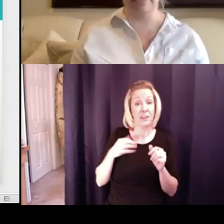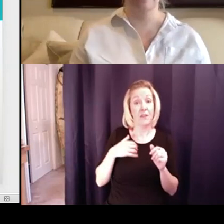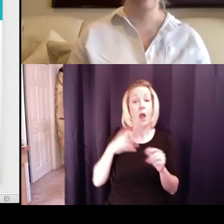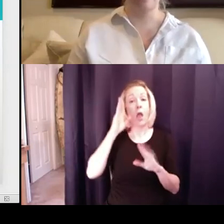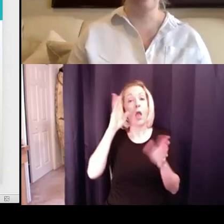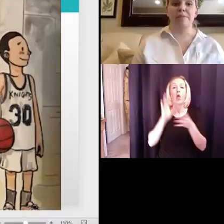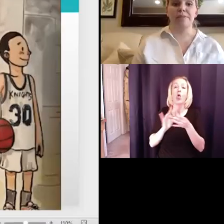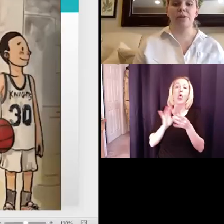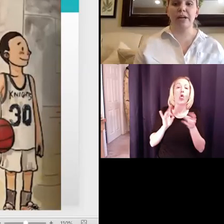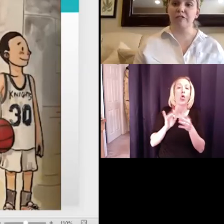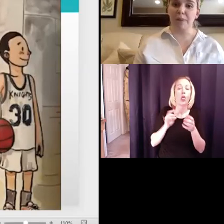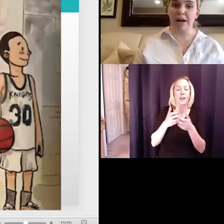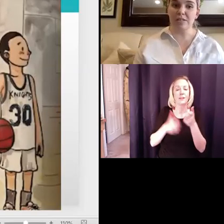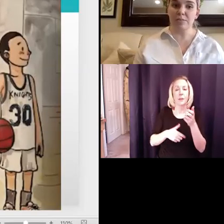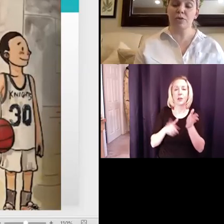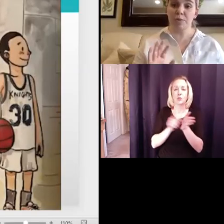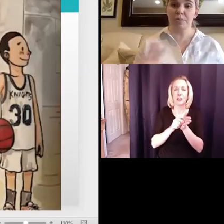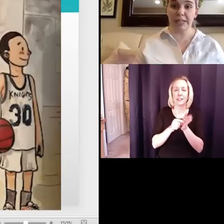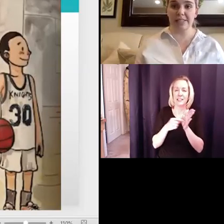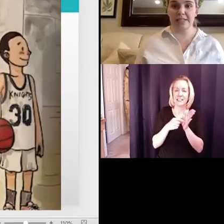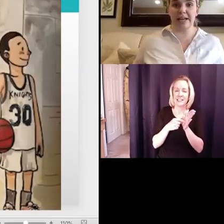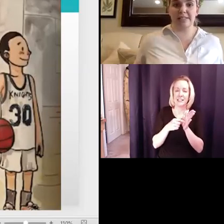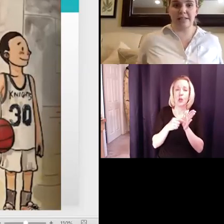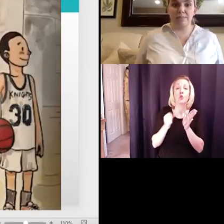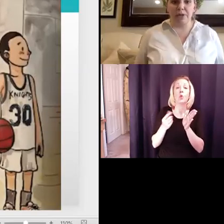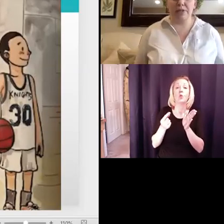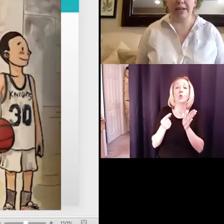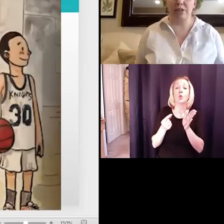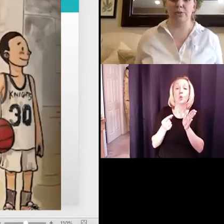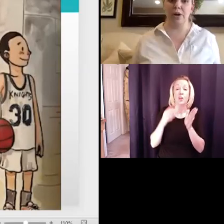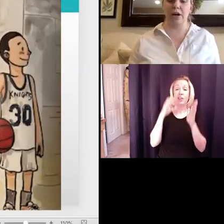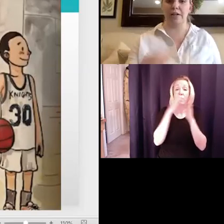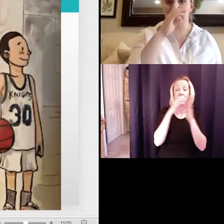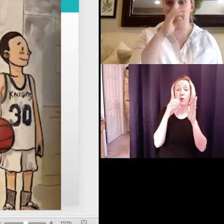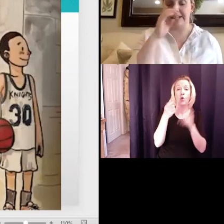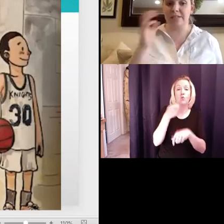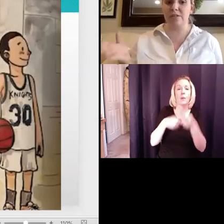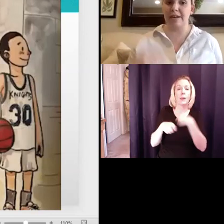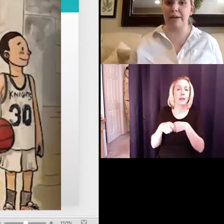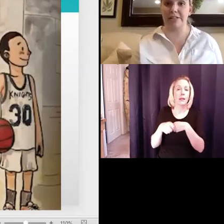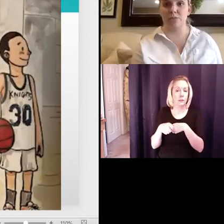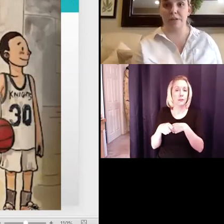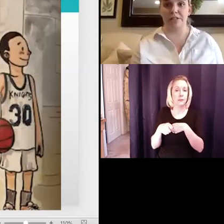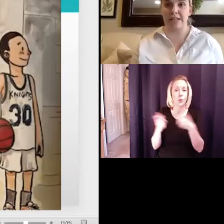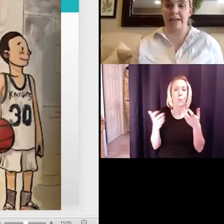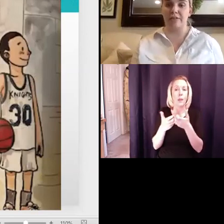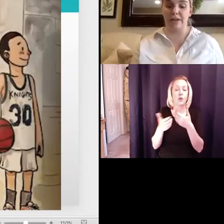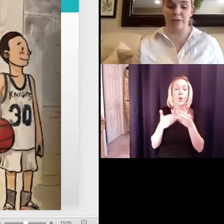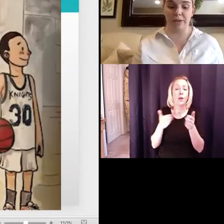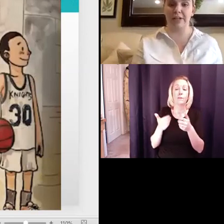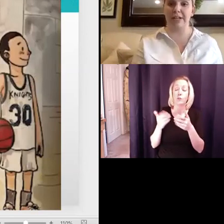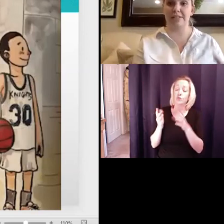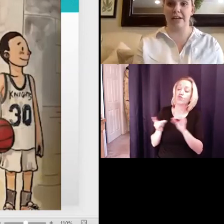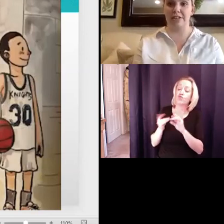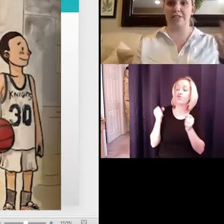print. So if possible, replace the text in the book that you are reading so that it matches what you're saying, right? We